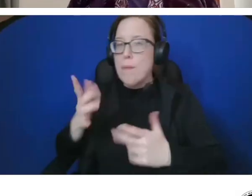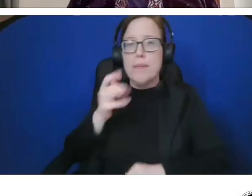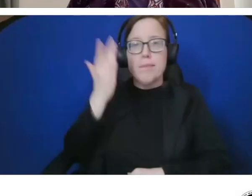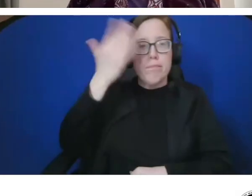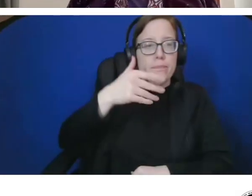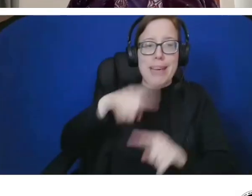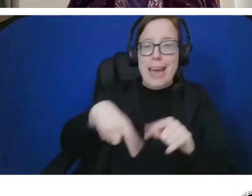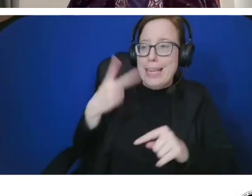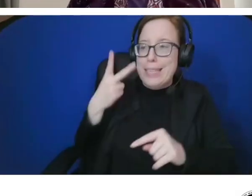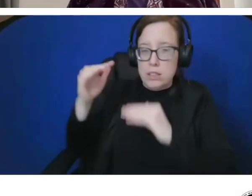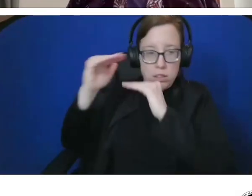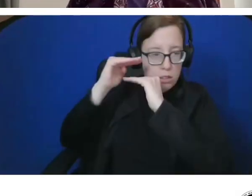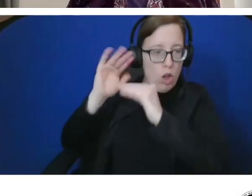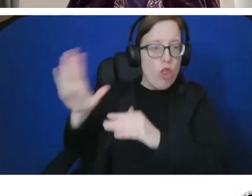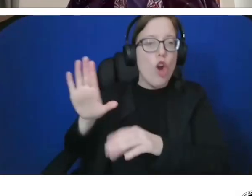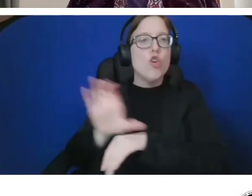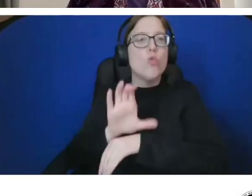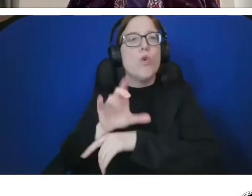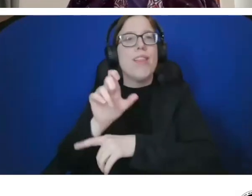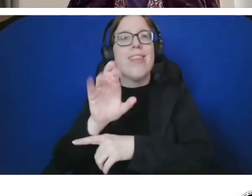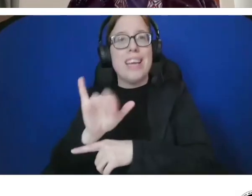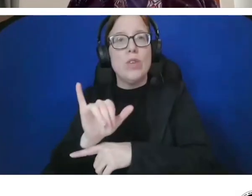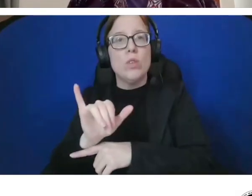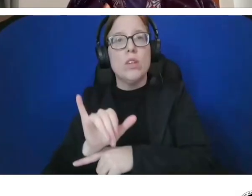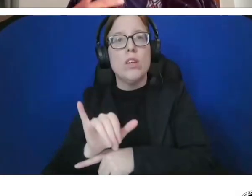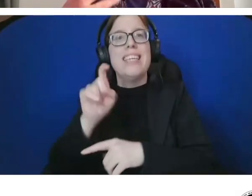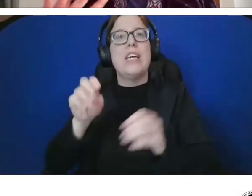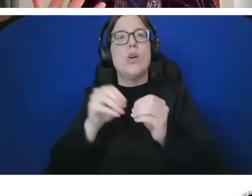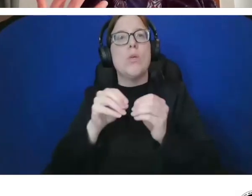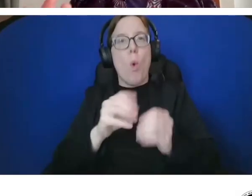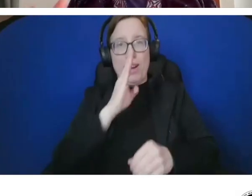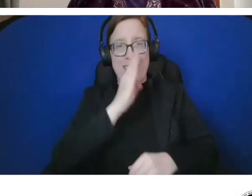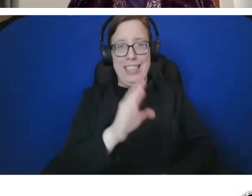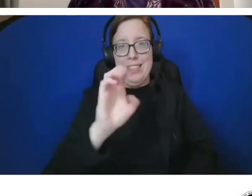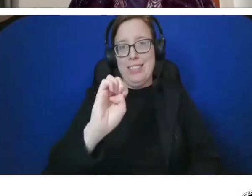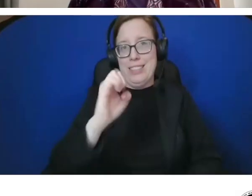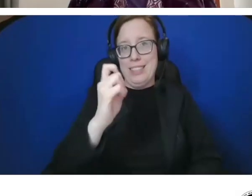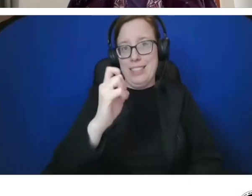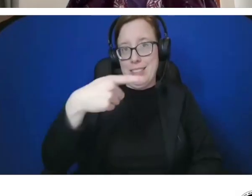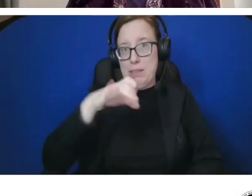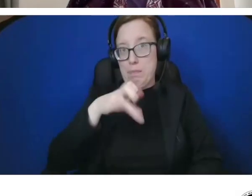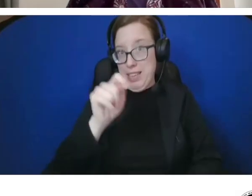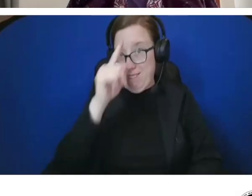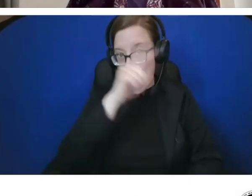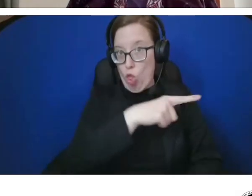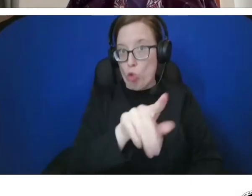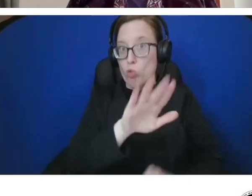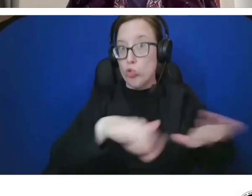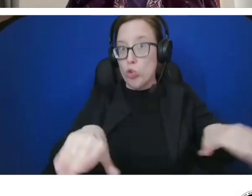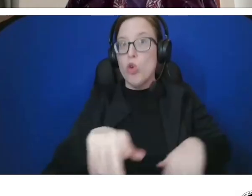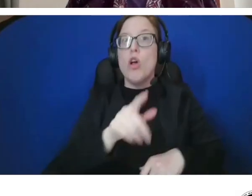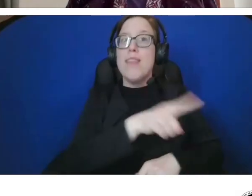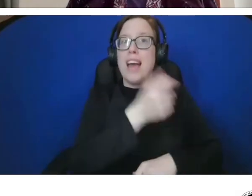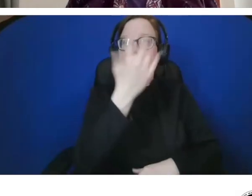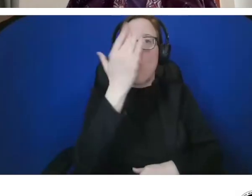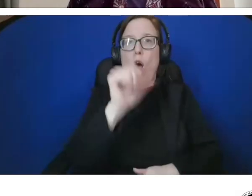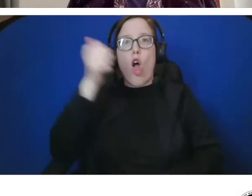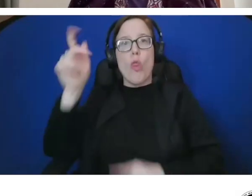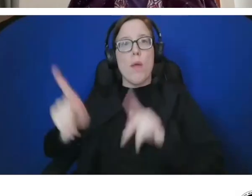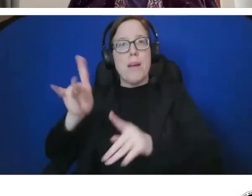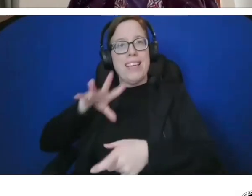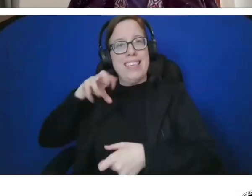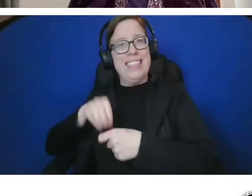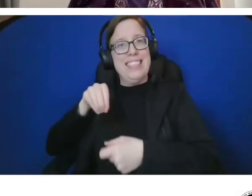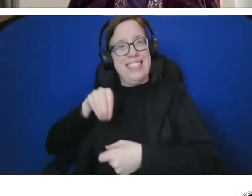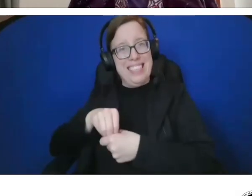doing with computer literacy. So we need to make that more explicit to the children so they understand why other